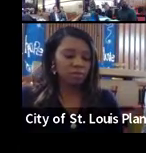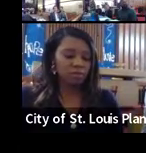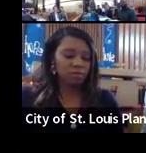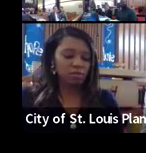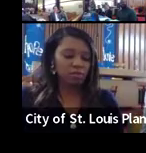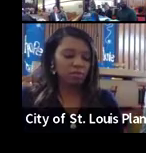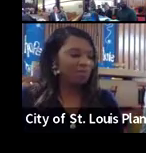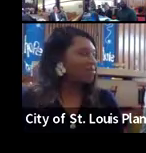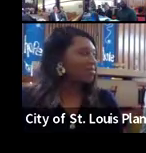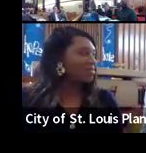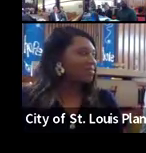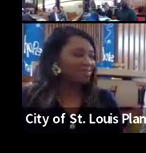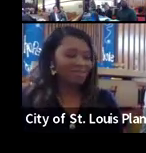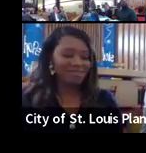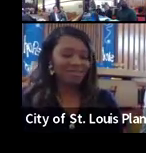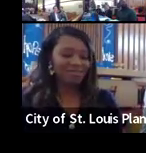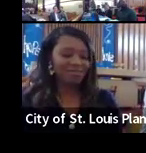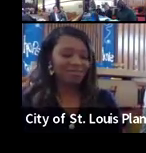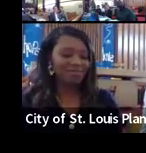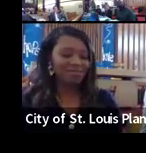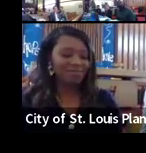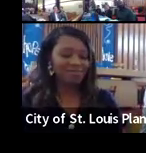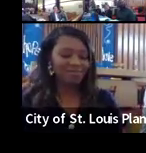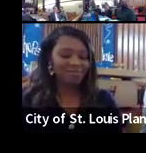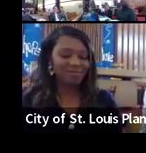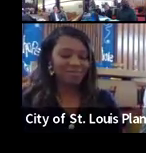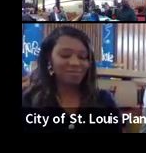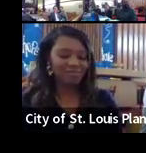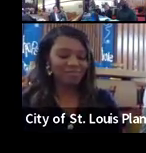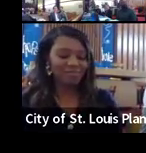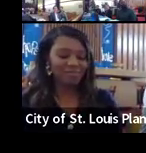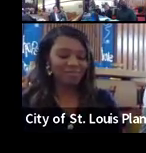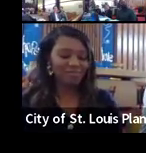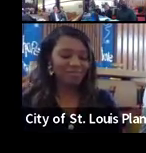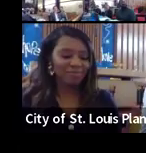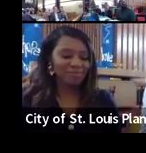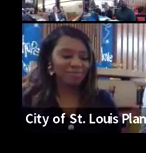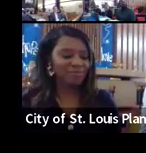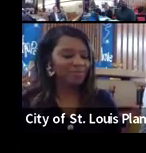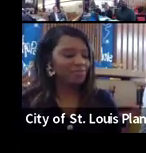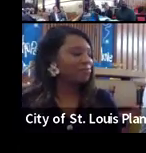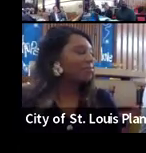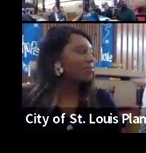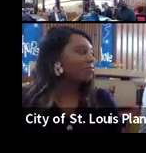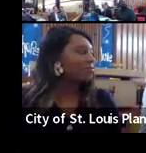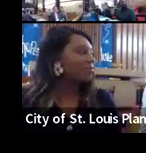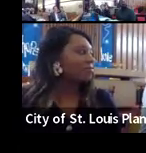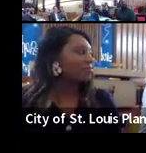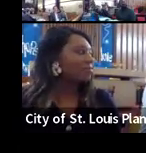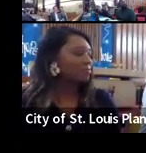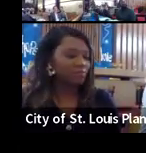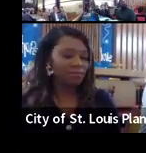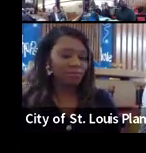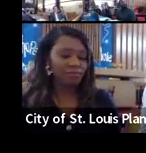some of the legacy of the institution in this neighborhood. So,